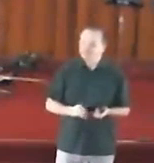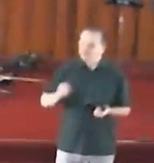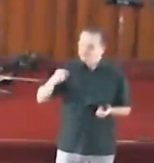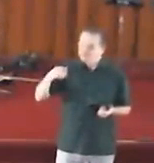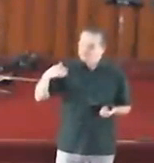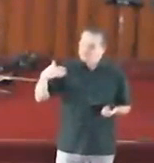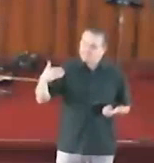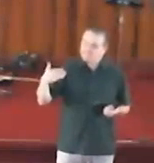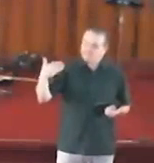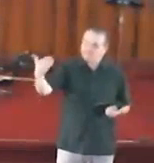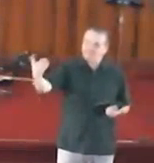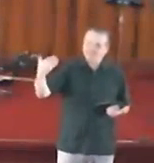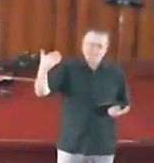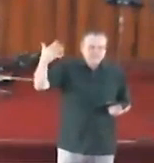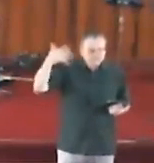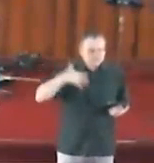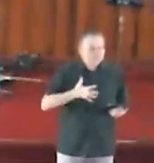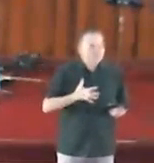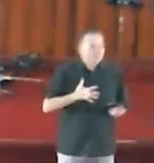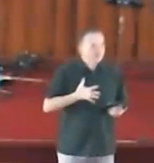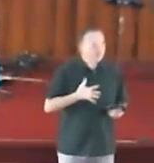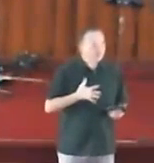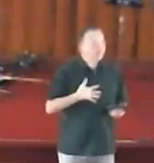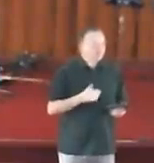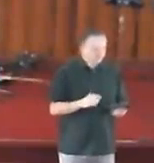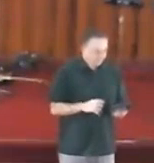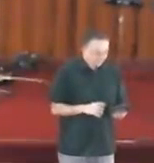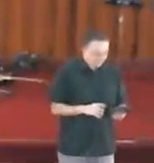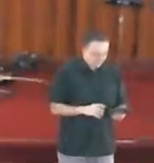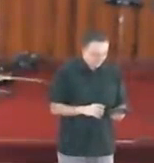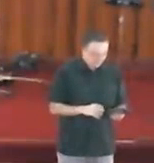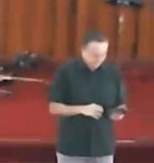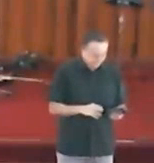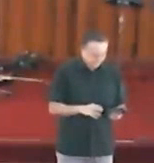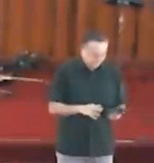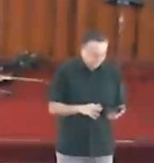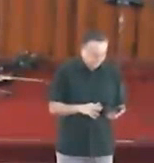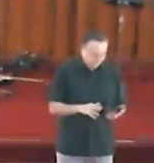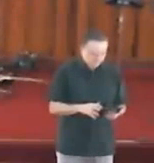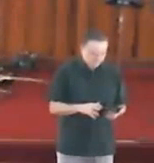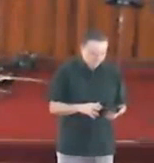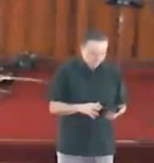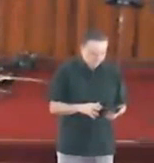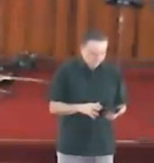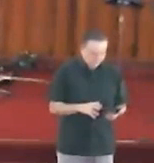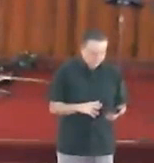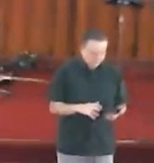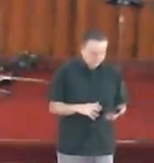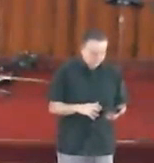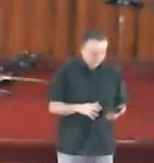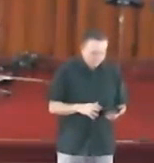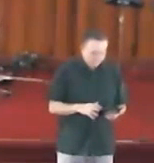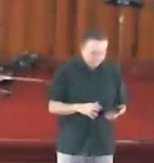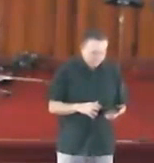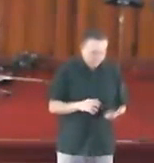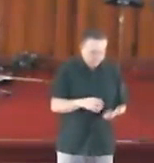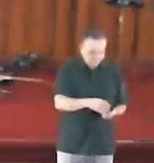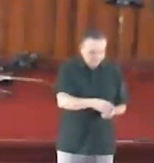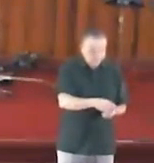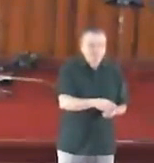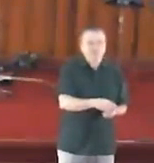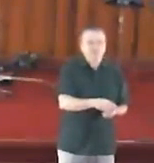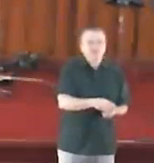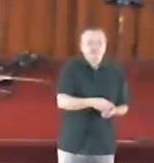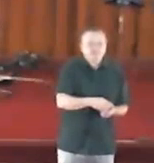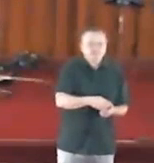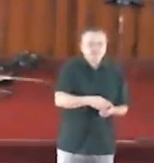Él y podemos pedirle a Él que nos llene de gozo. And when we need this joy, we can go to Him and ask Him for joy. He can give it